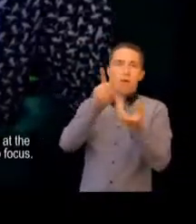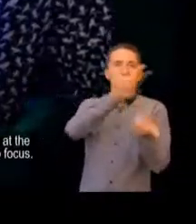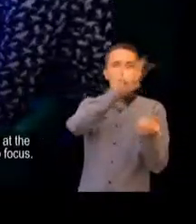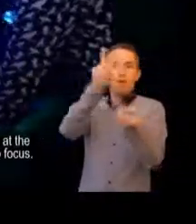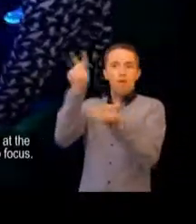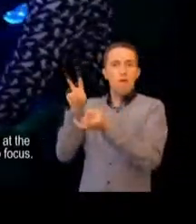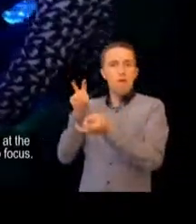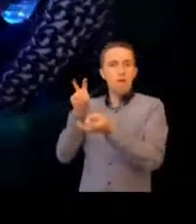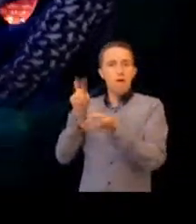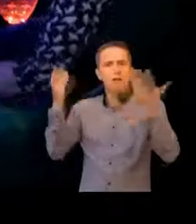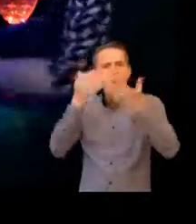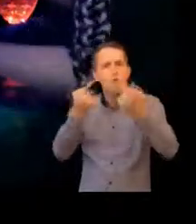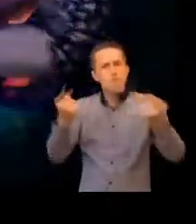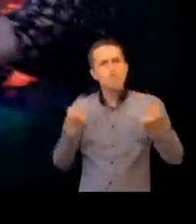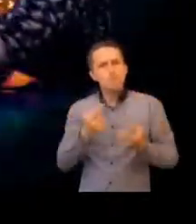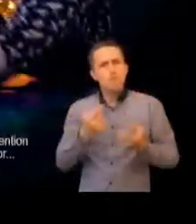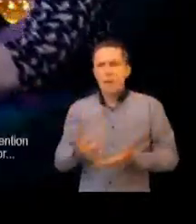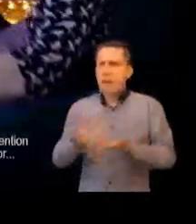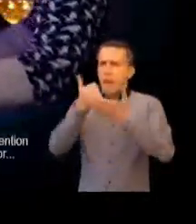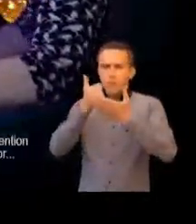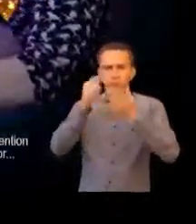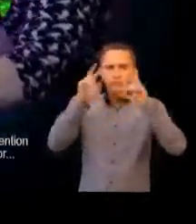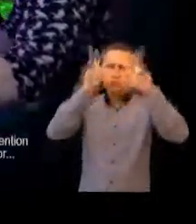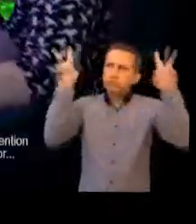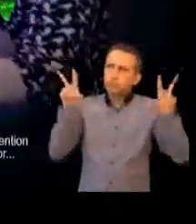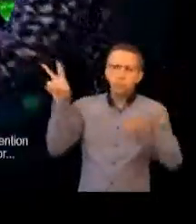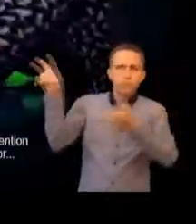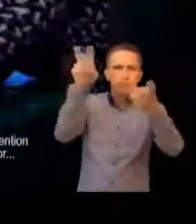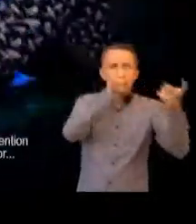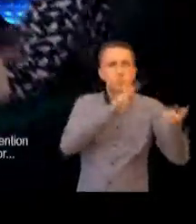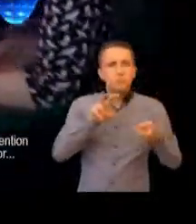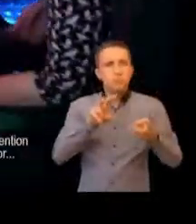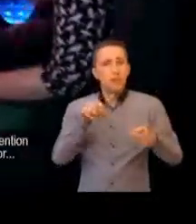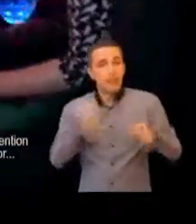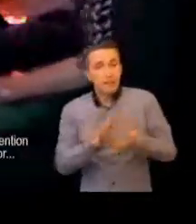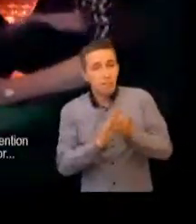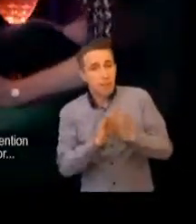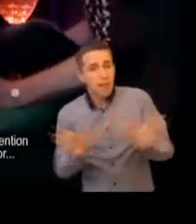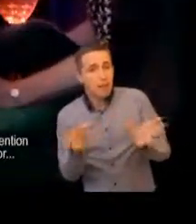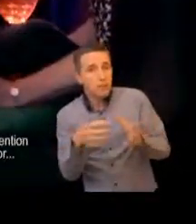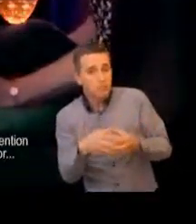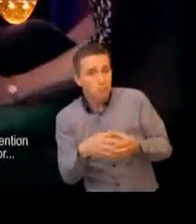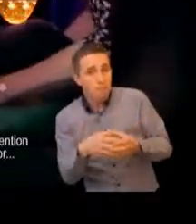good? Now he's good mood. Windsor Park Playgroup.